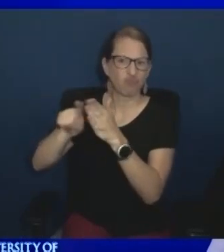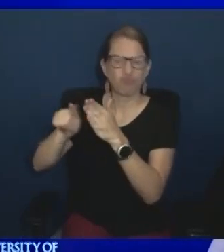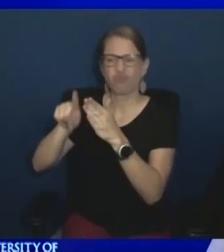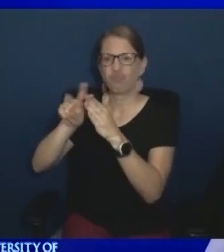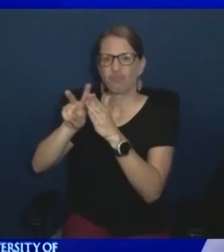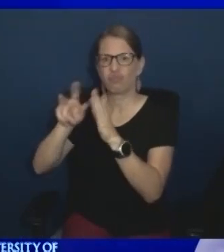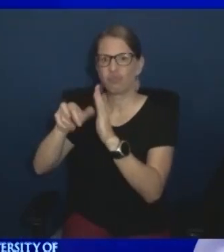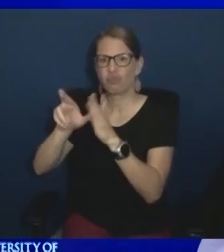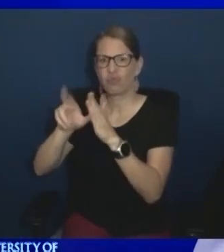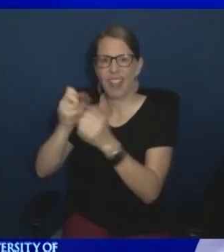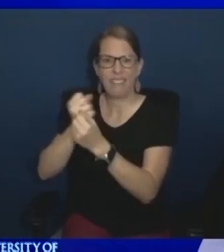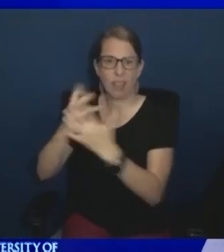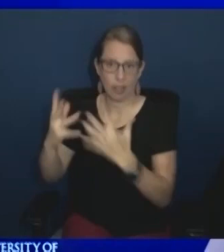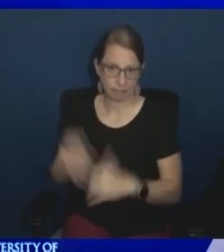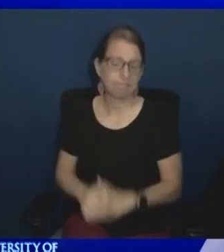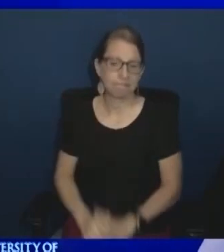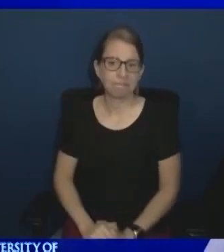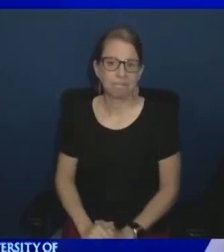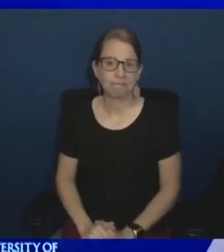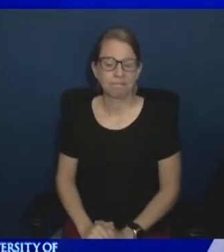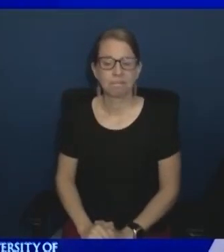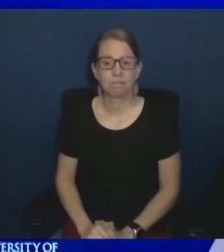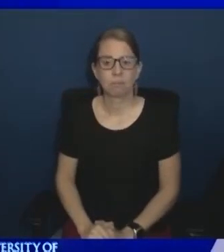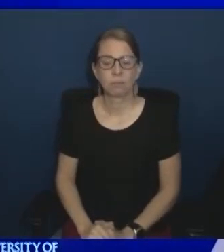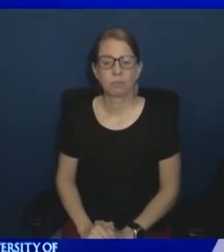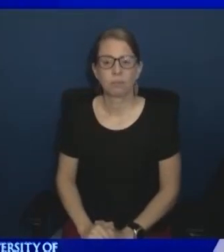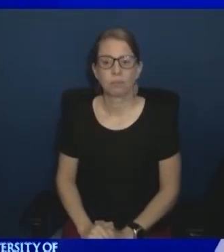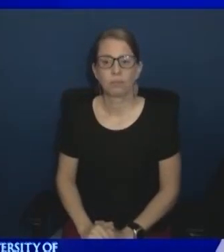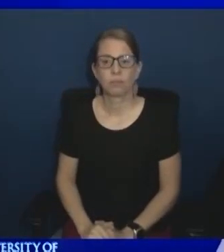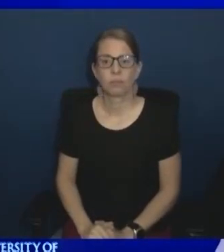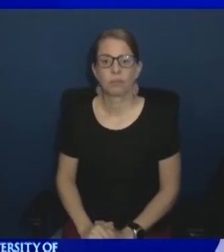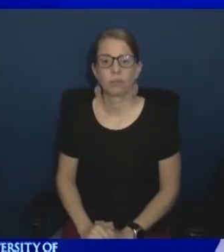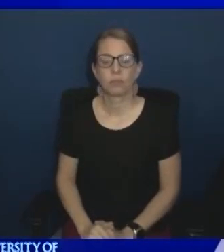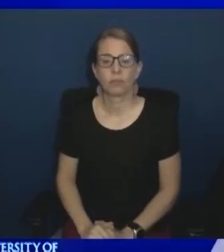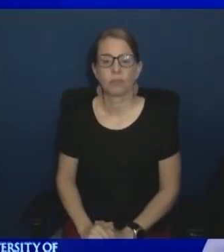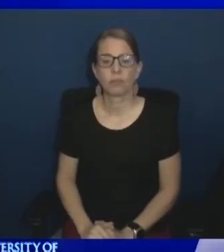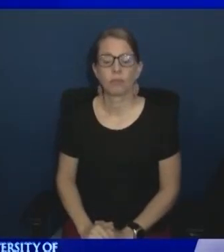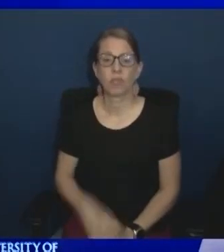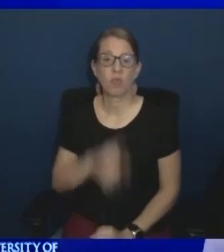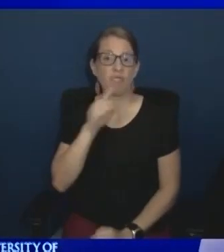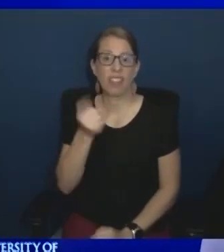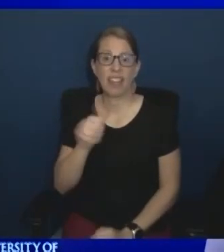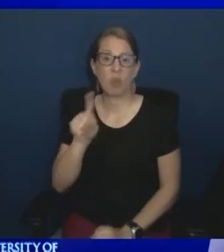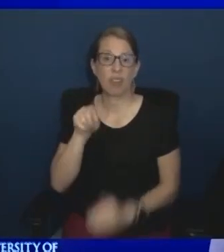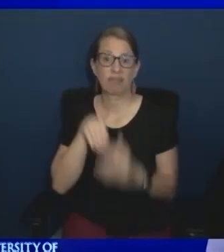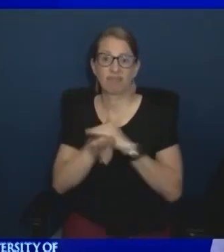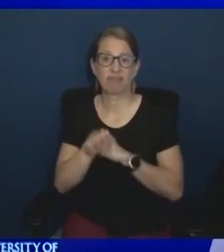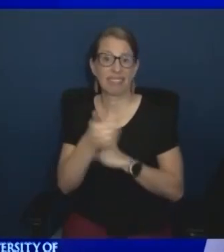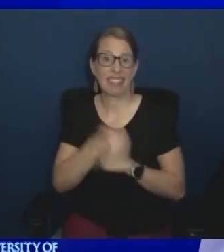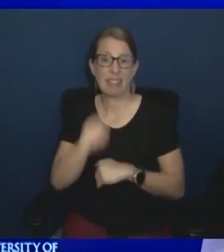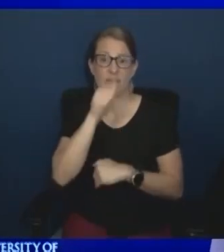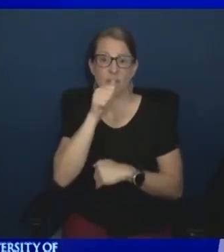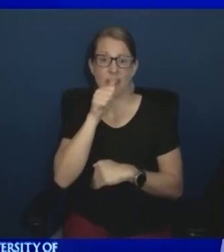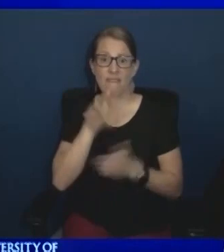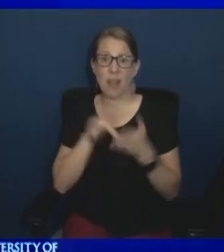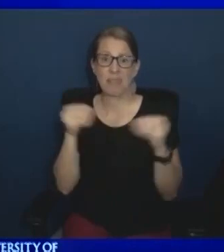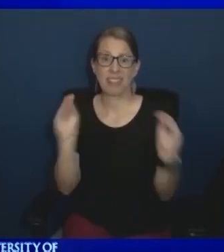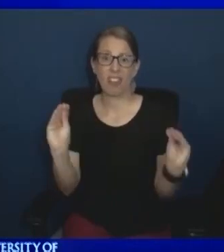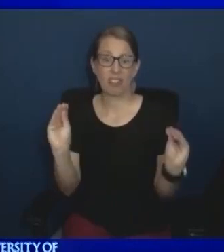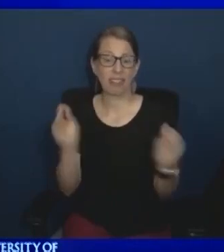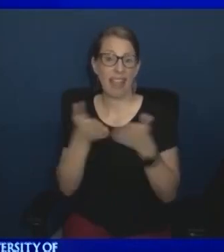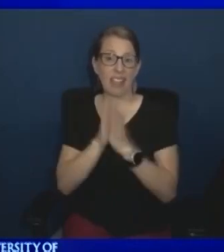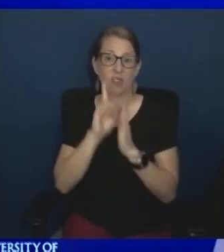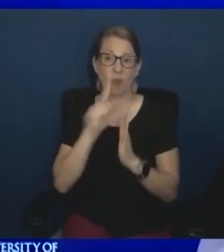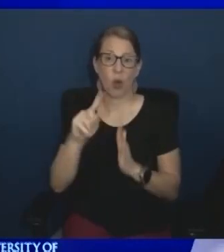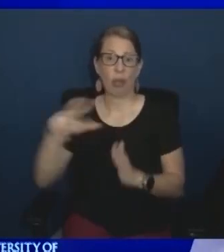we will see. But, the fact of the matter is really anybody can walk into any private pharmacy and ask for dosing at